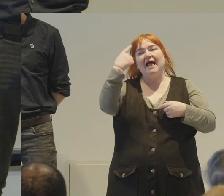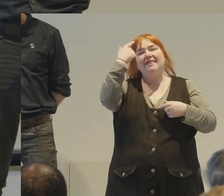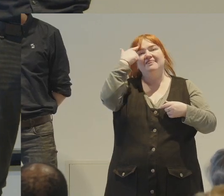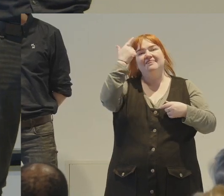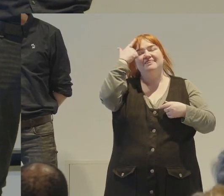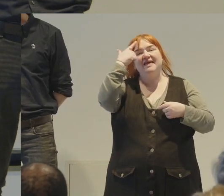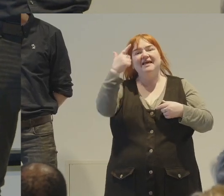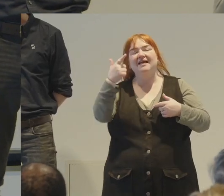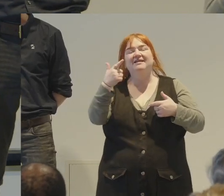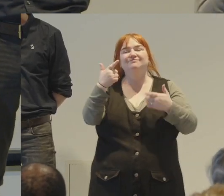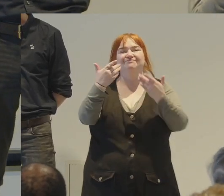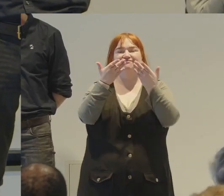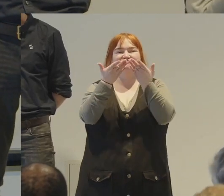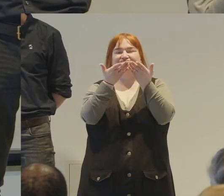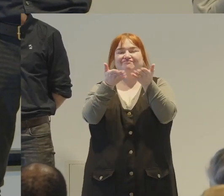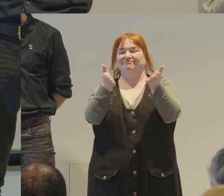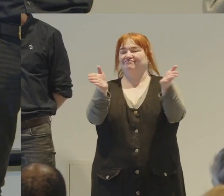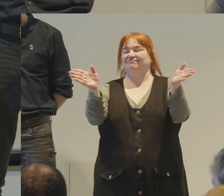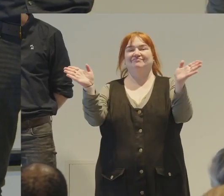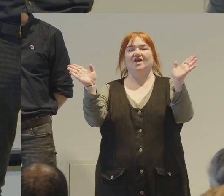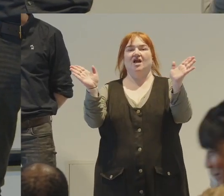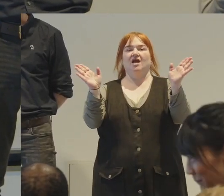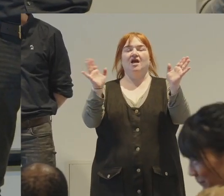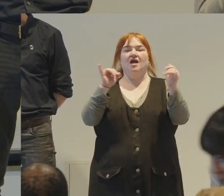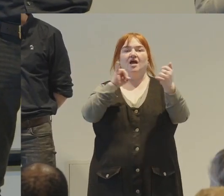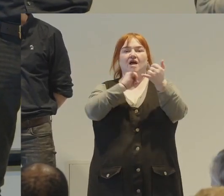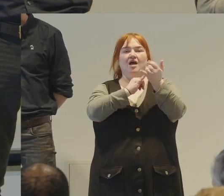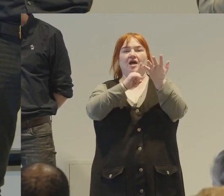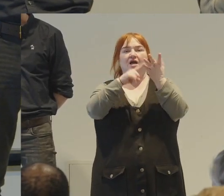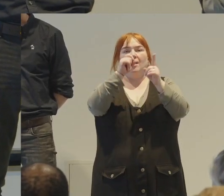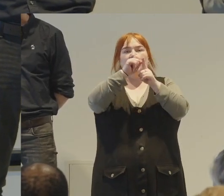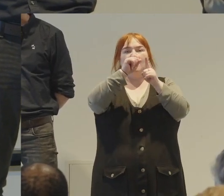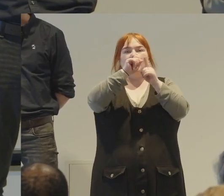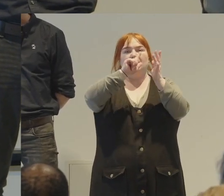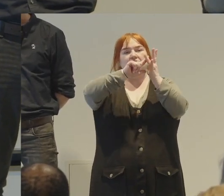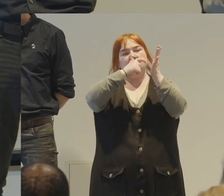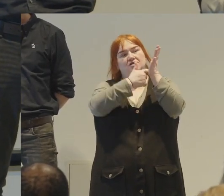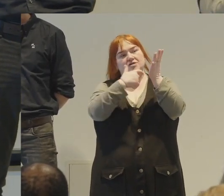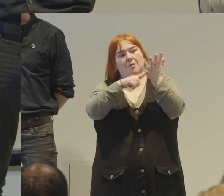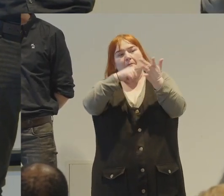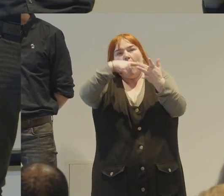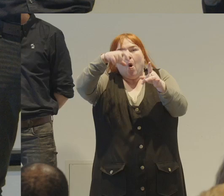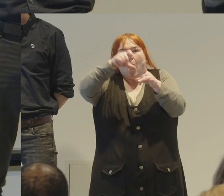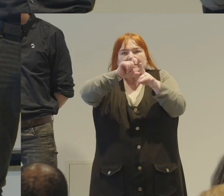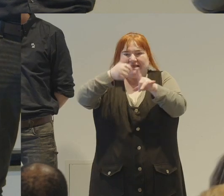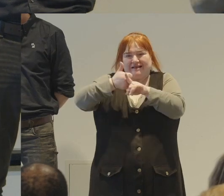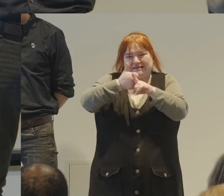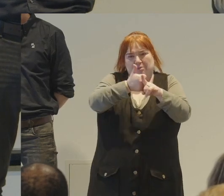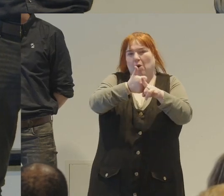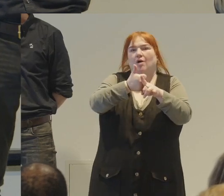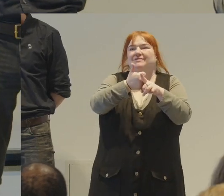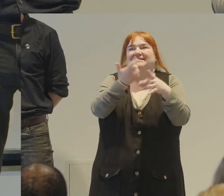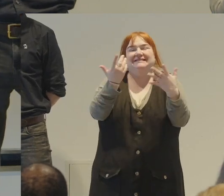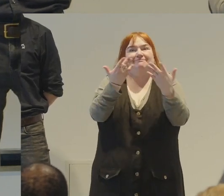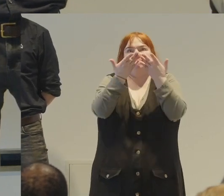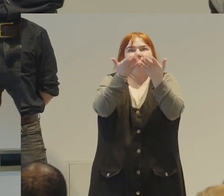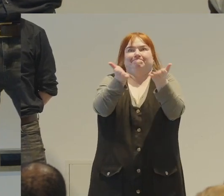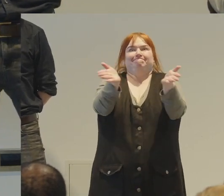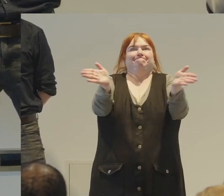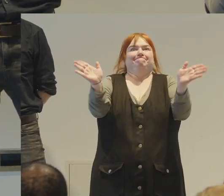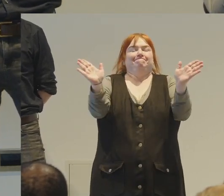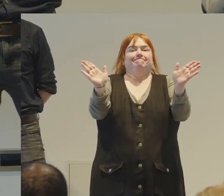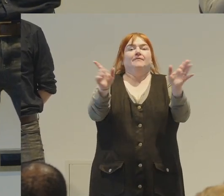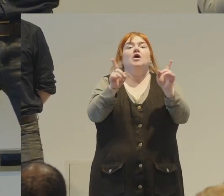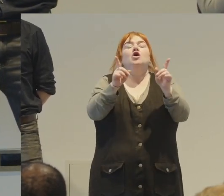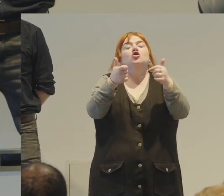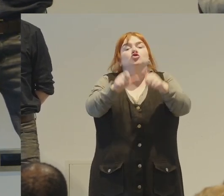semantic. I think you just have to, I think that the limitation is, in my understanding, that without this support,